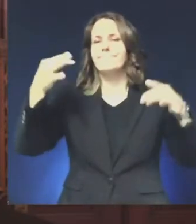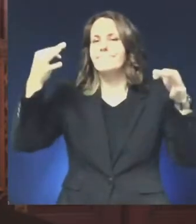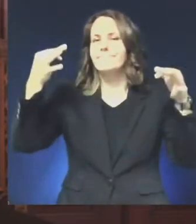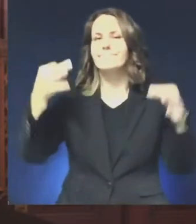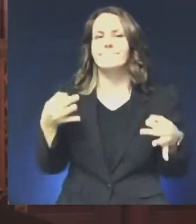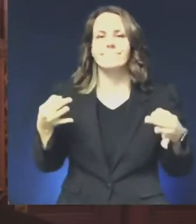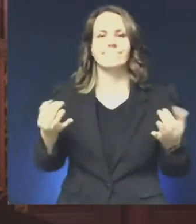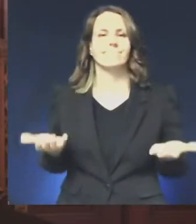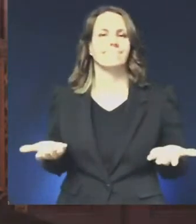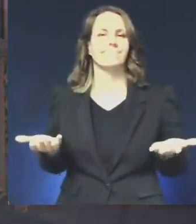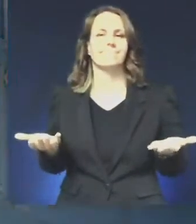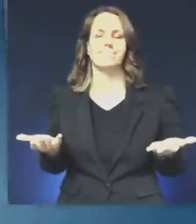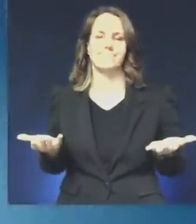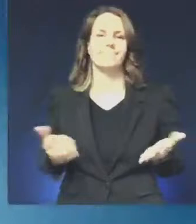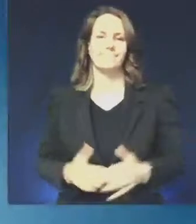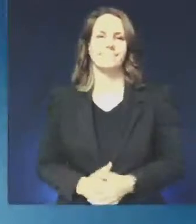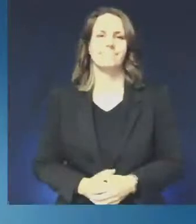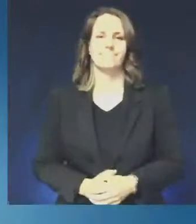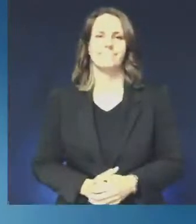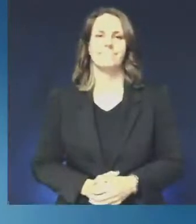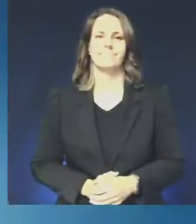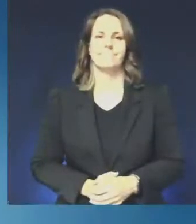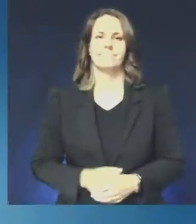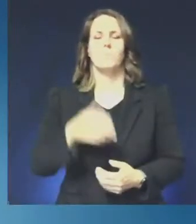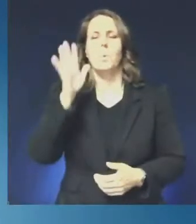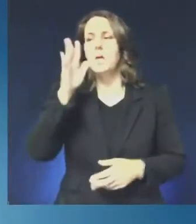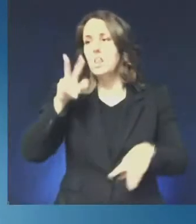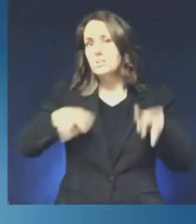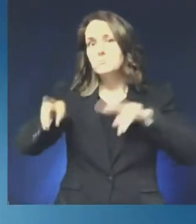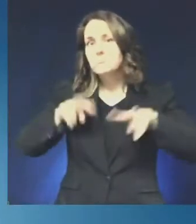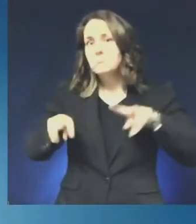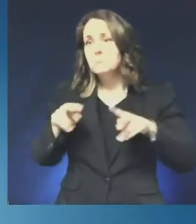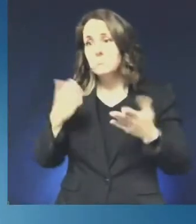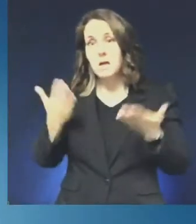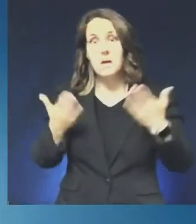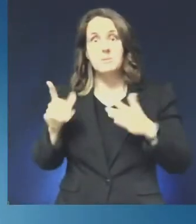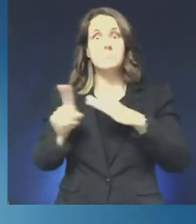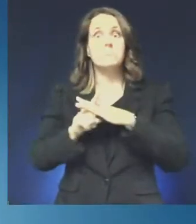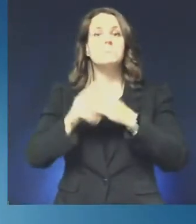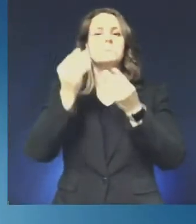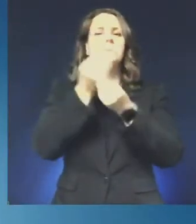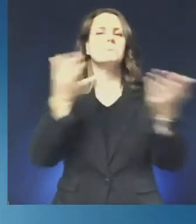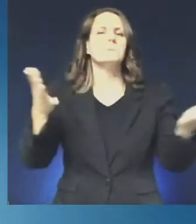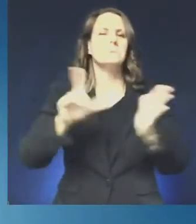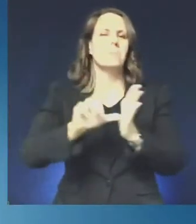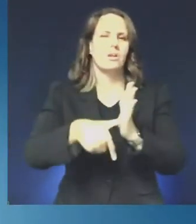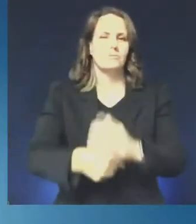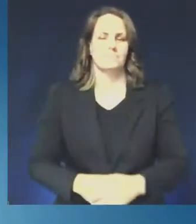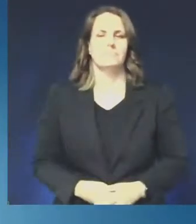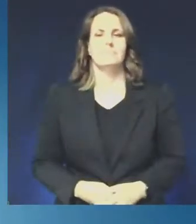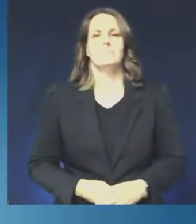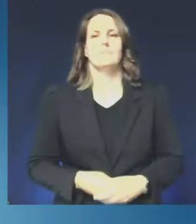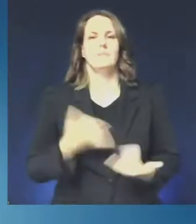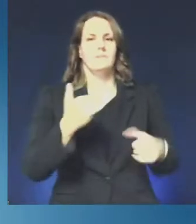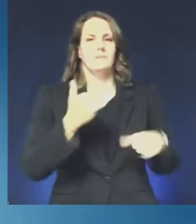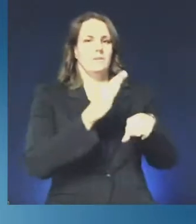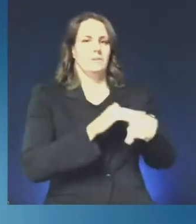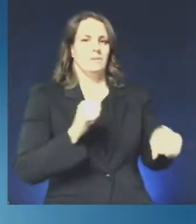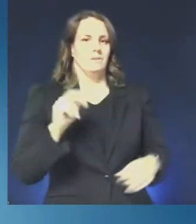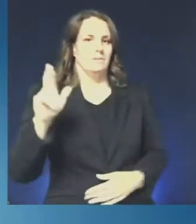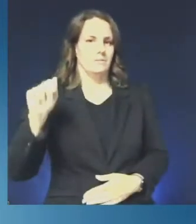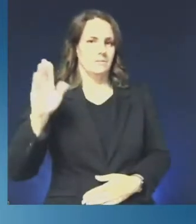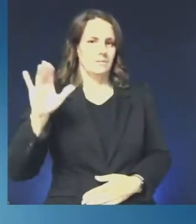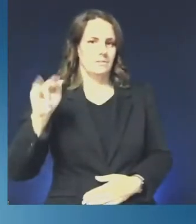tuned. Thank you. Now to Denise Lockwood from Racine County I. Denise?